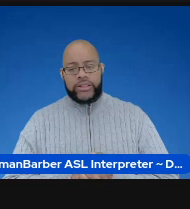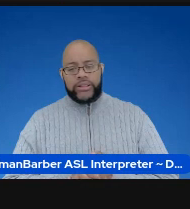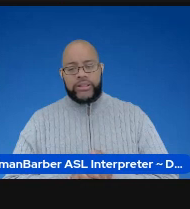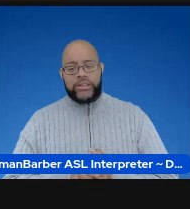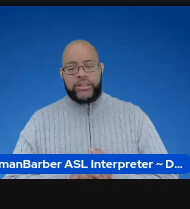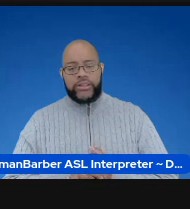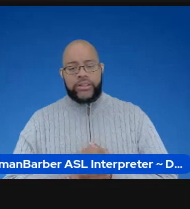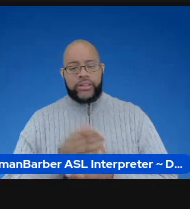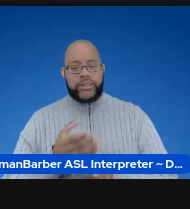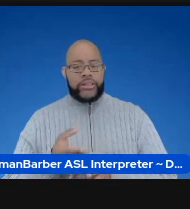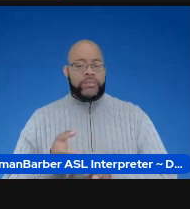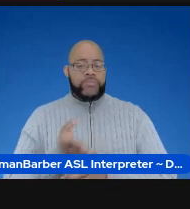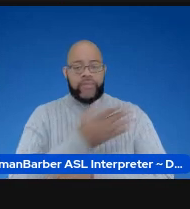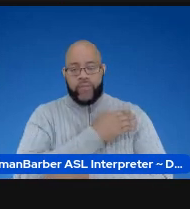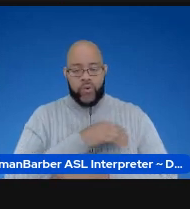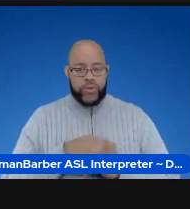Christ.